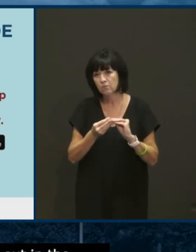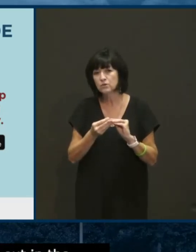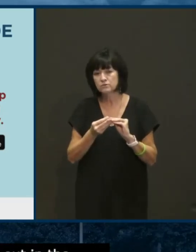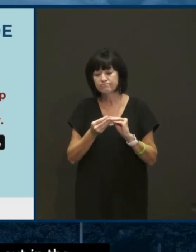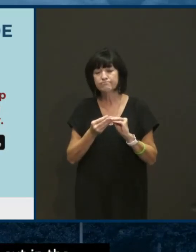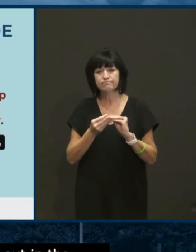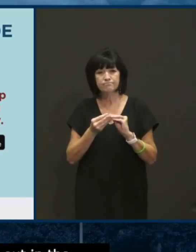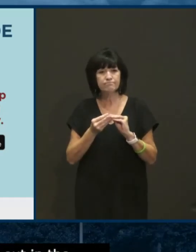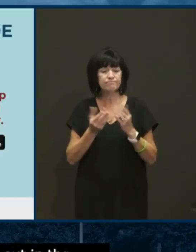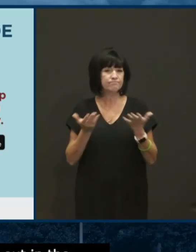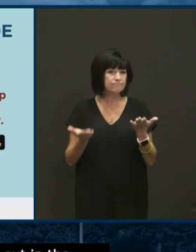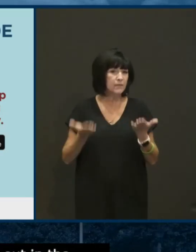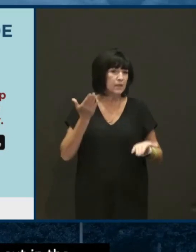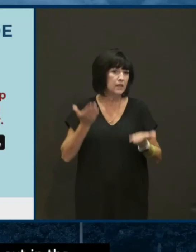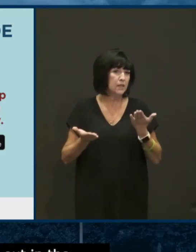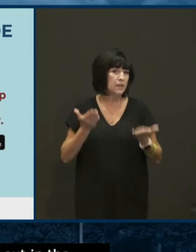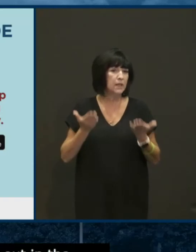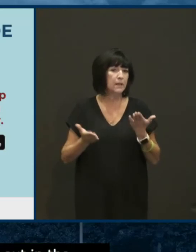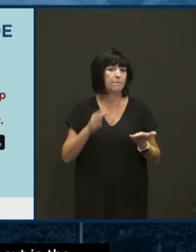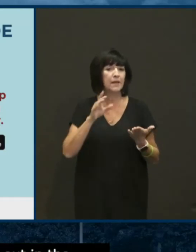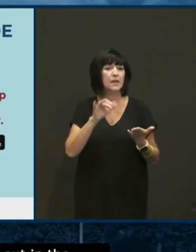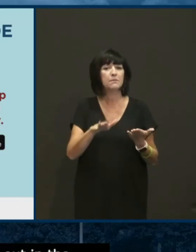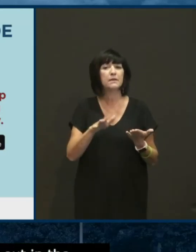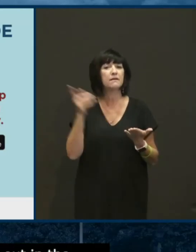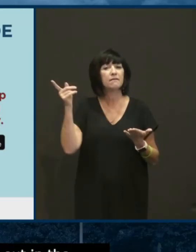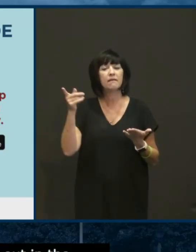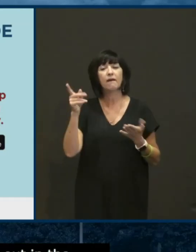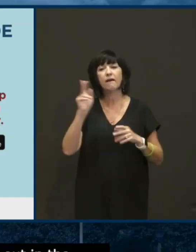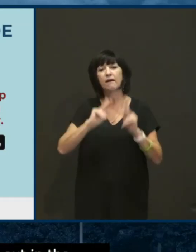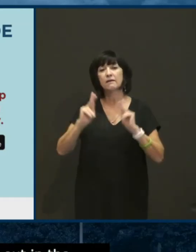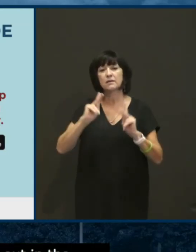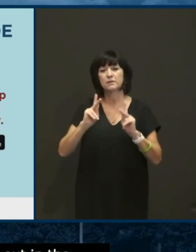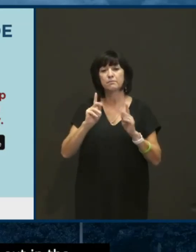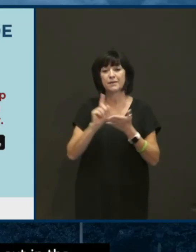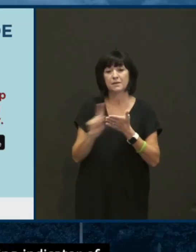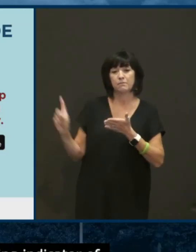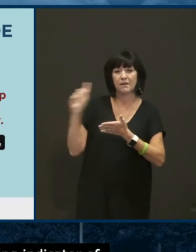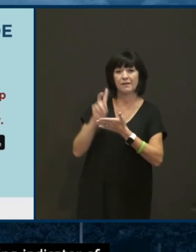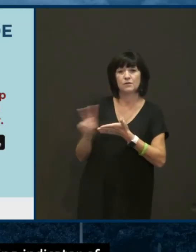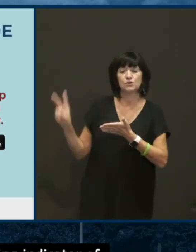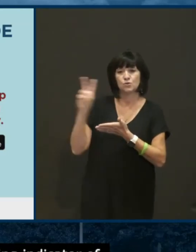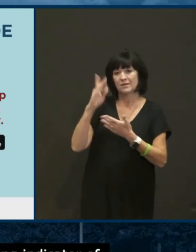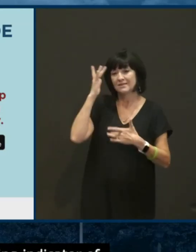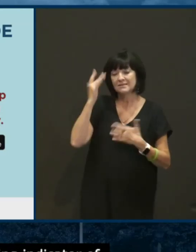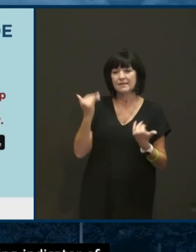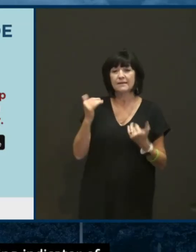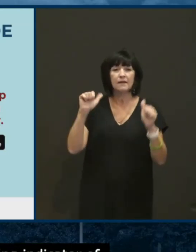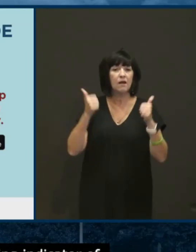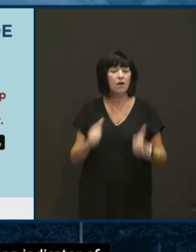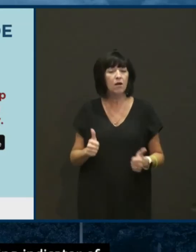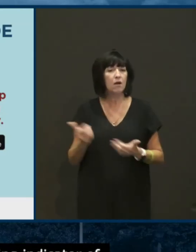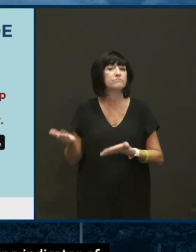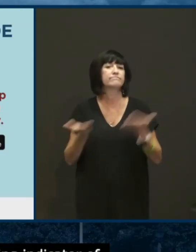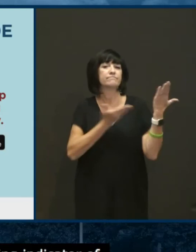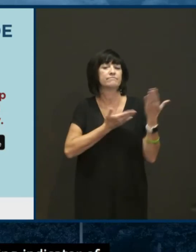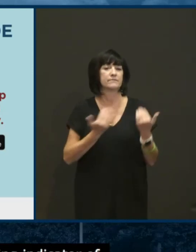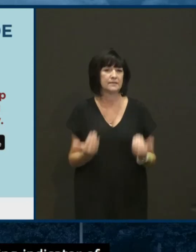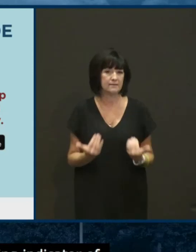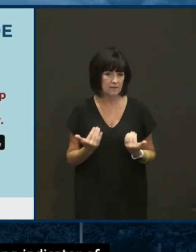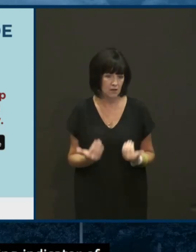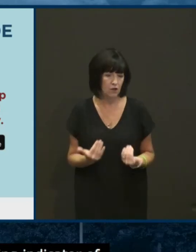a lagging indicator of some of the COVID spread among nursing home populations. But we're going to continue